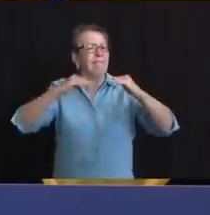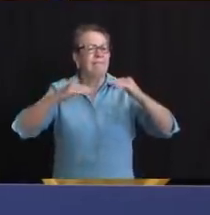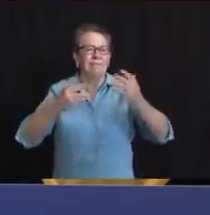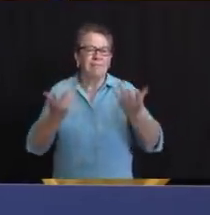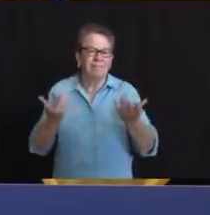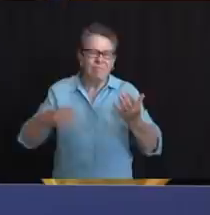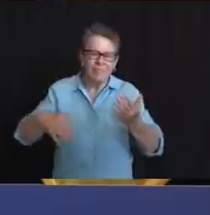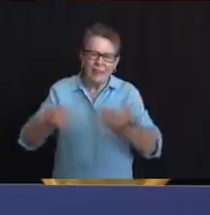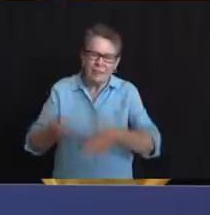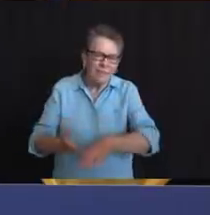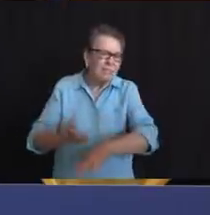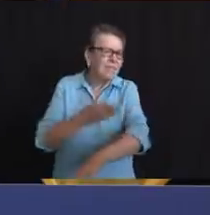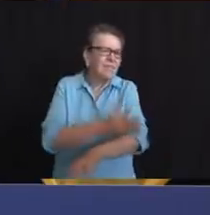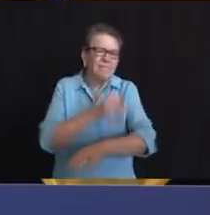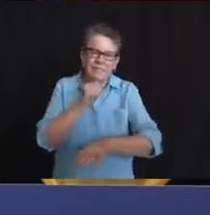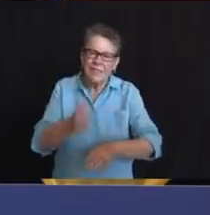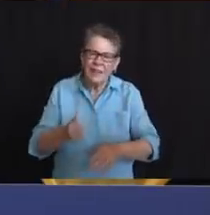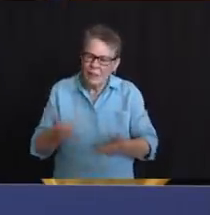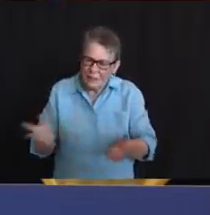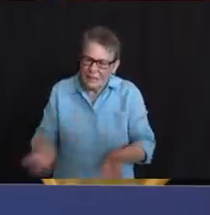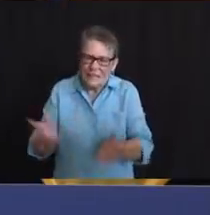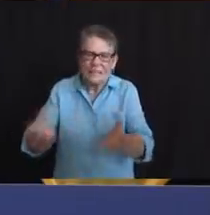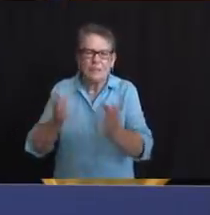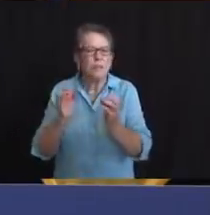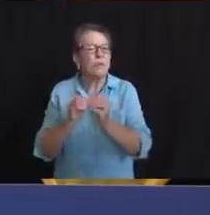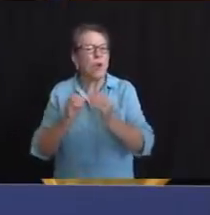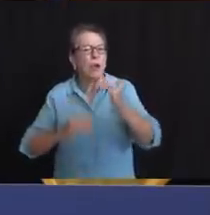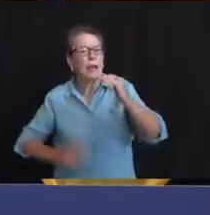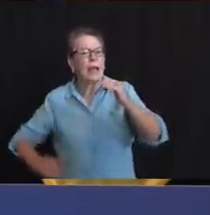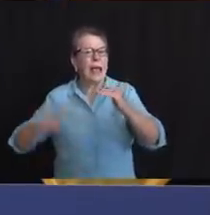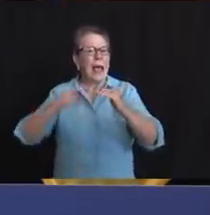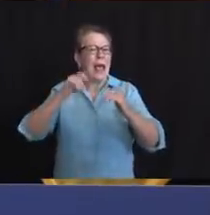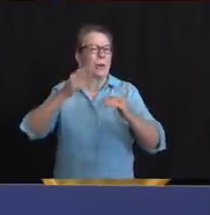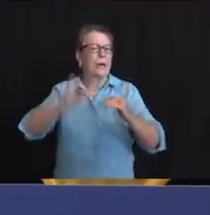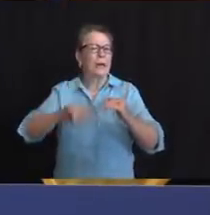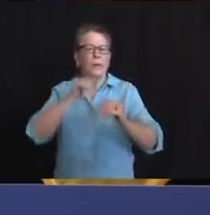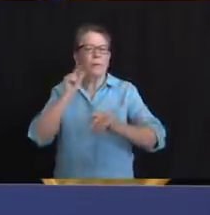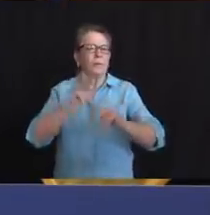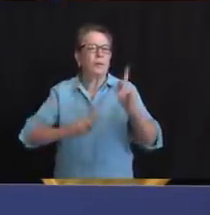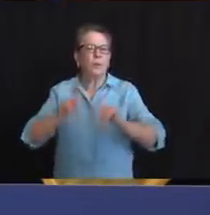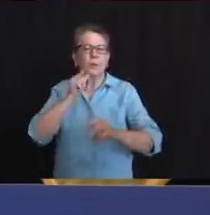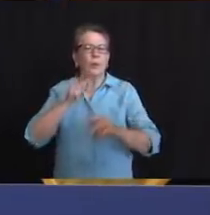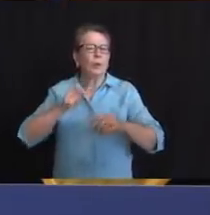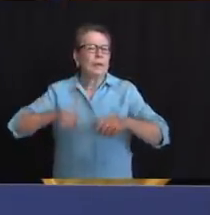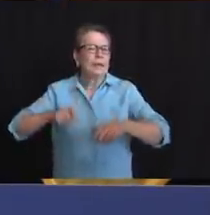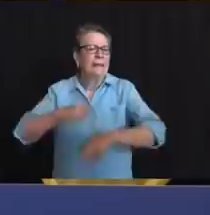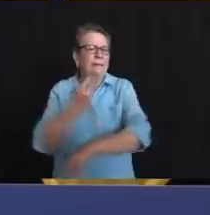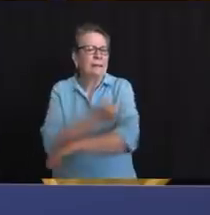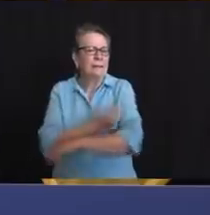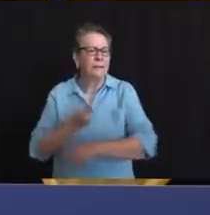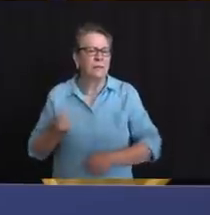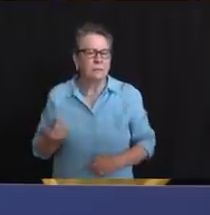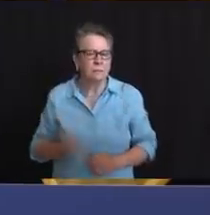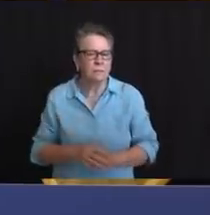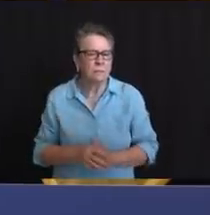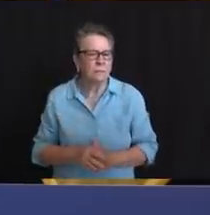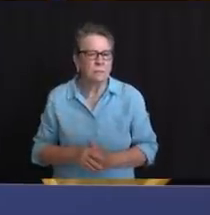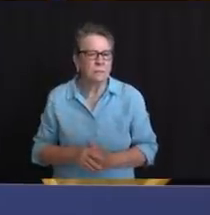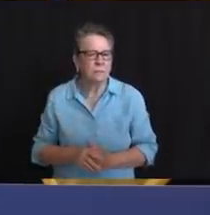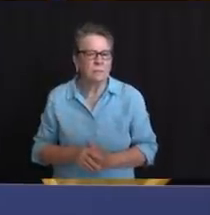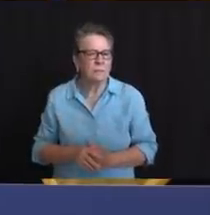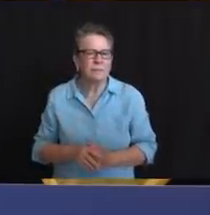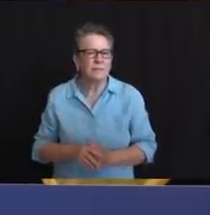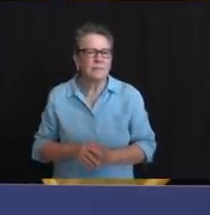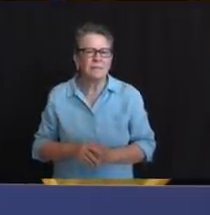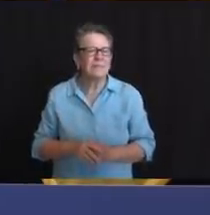just don't want to, I'm not going to sign up for that. I think, could we theoretically at some point get there? I hope we can.